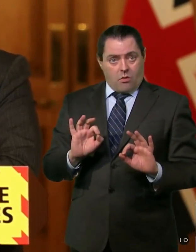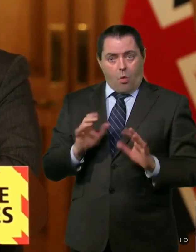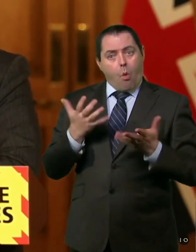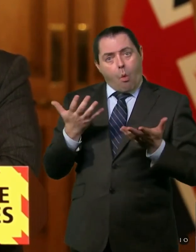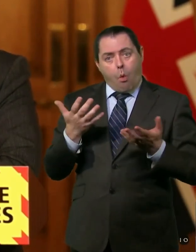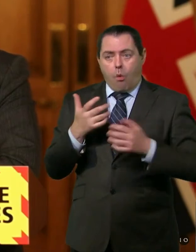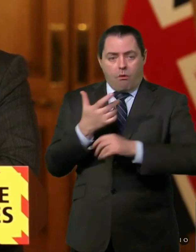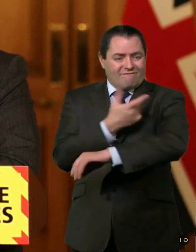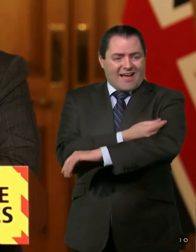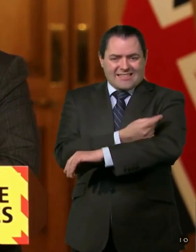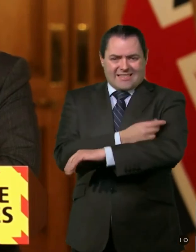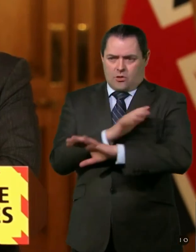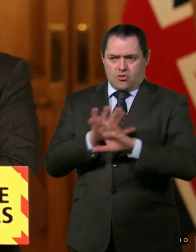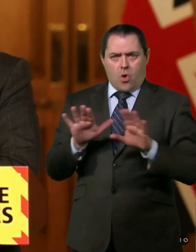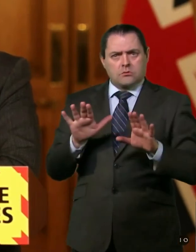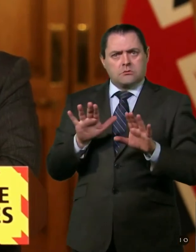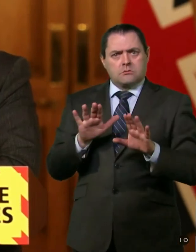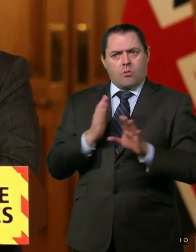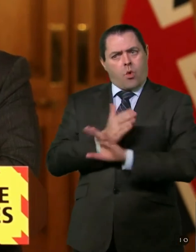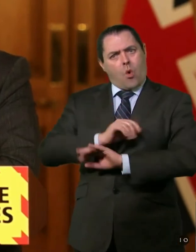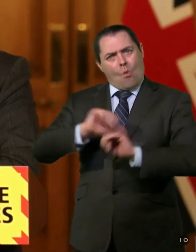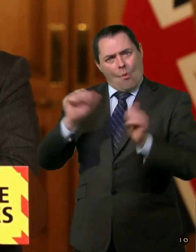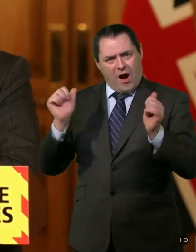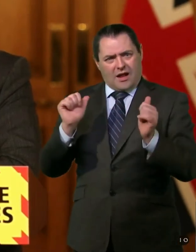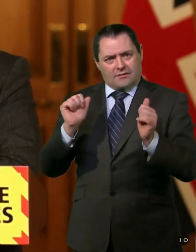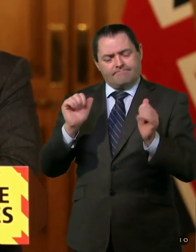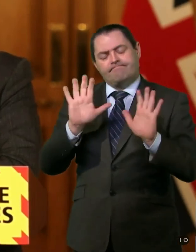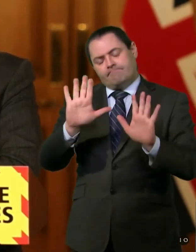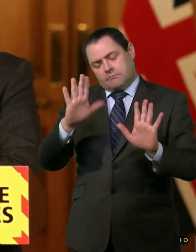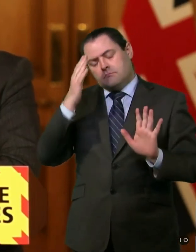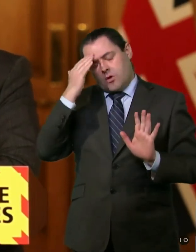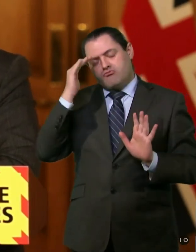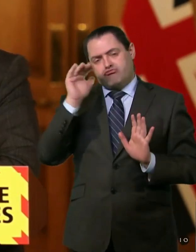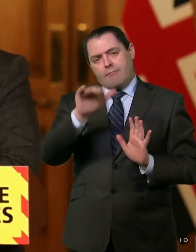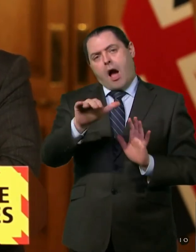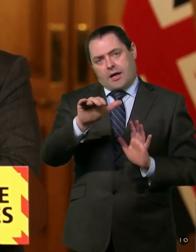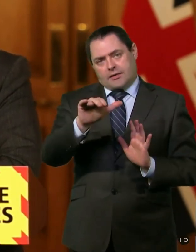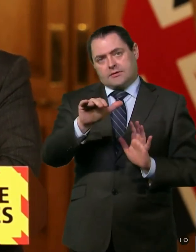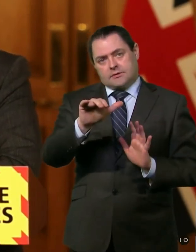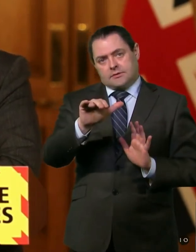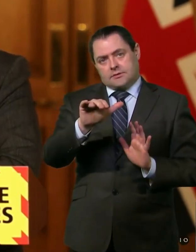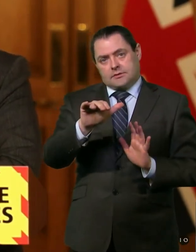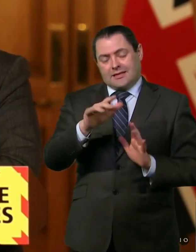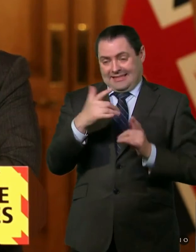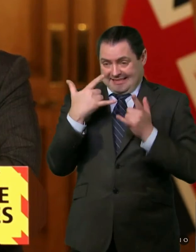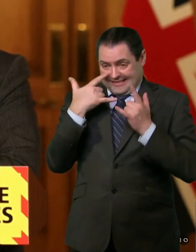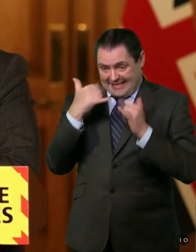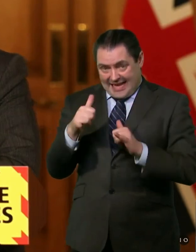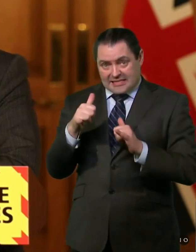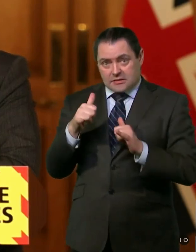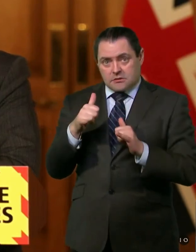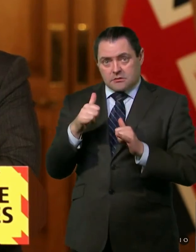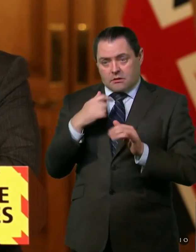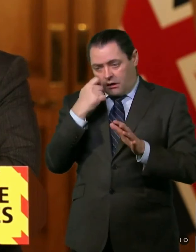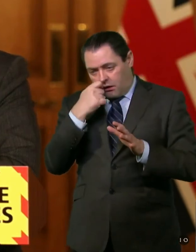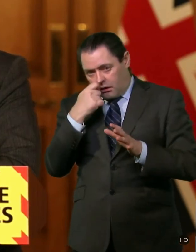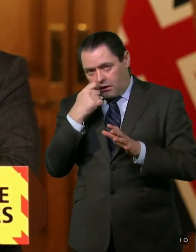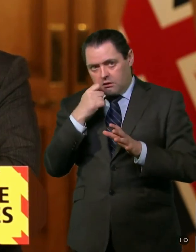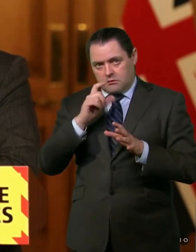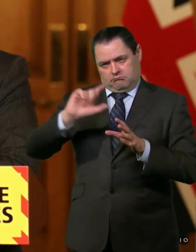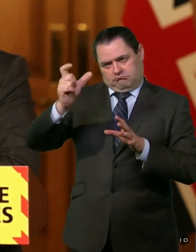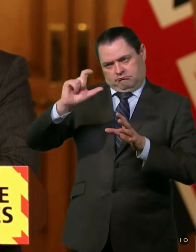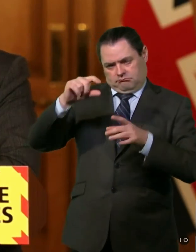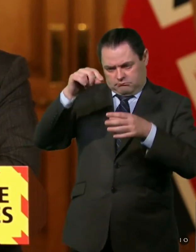we have made huge strides in our ability to test rapidly for this disease. That remains a